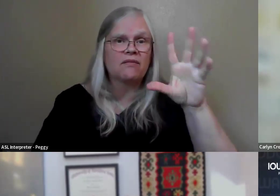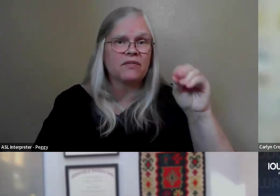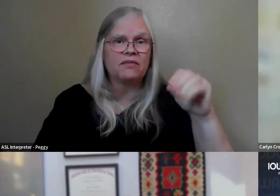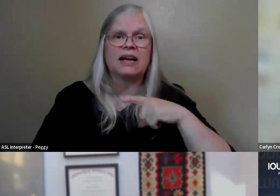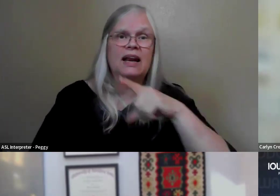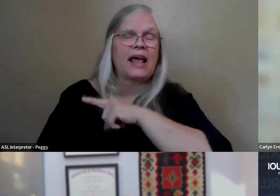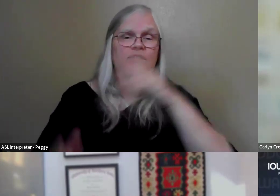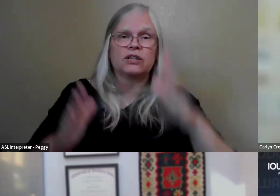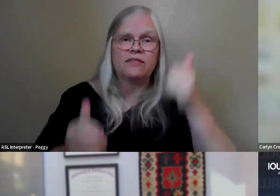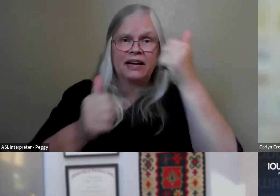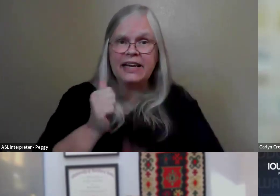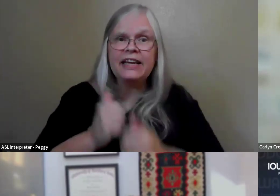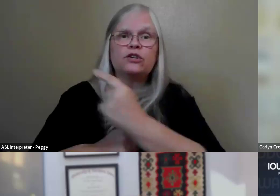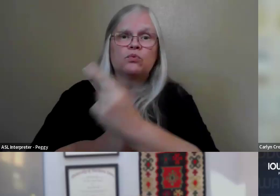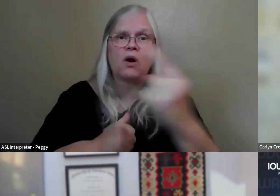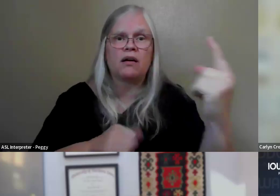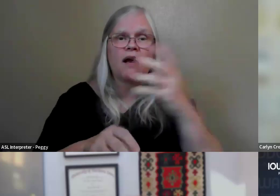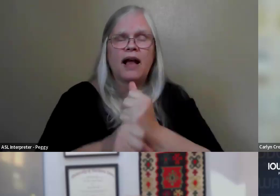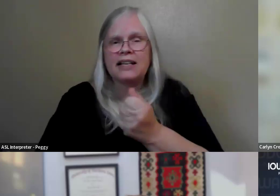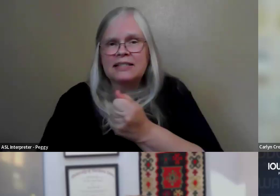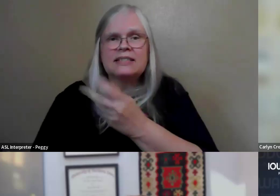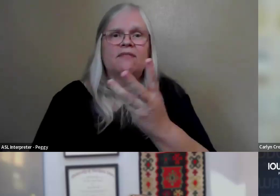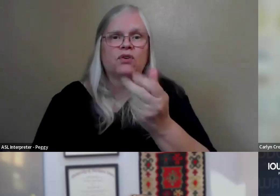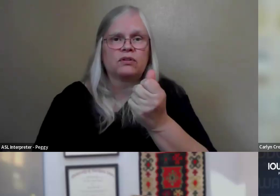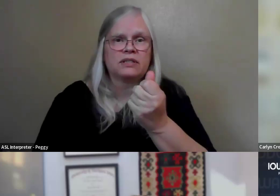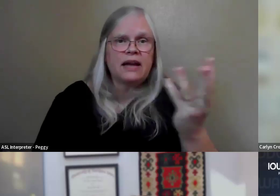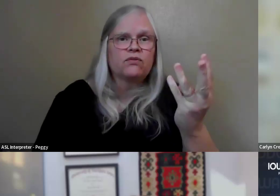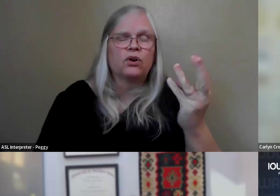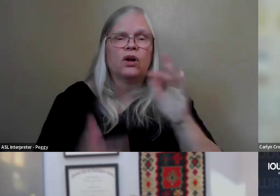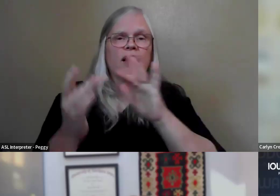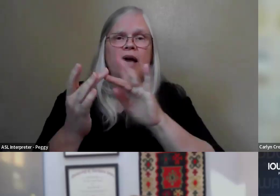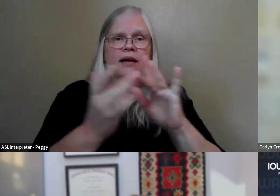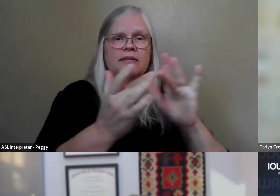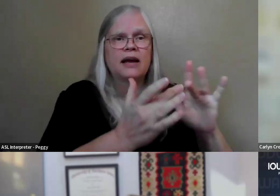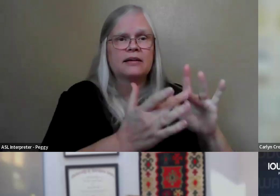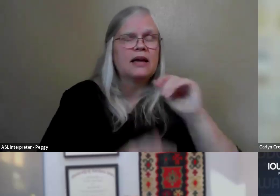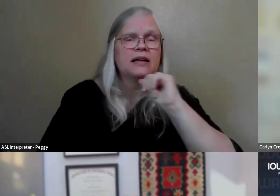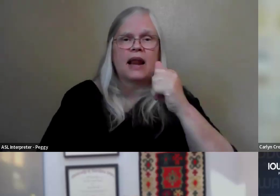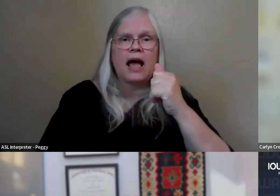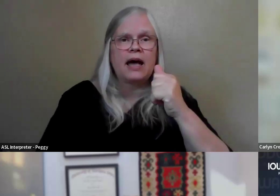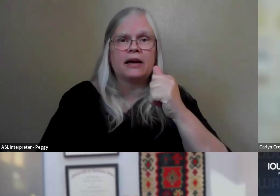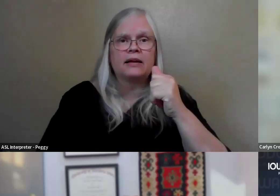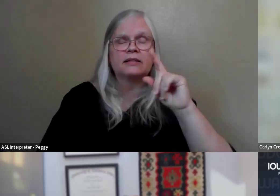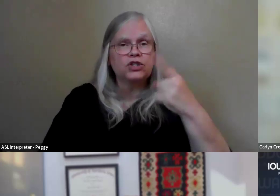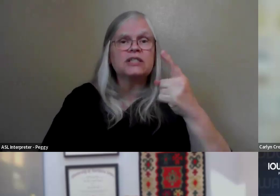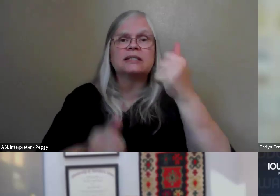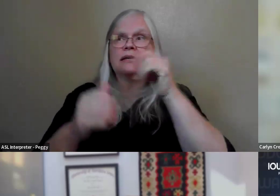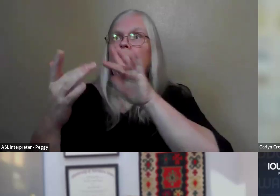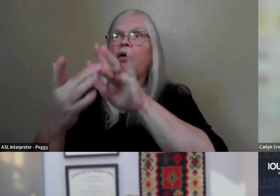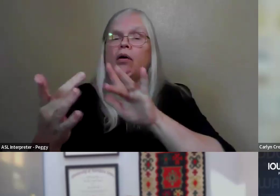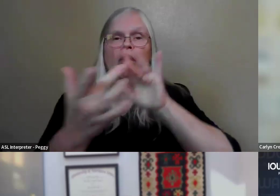be awesome if each one of them got several contacts, not just reaching every legislator, but